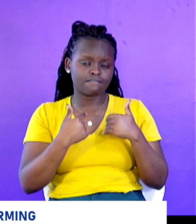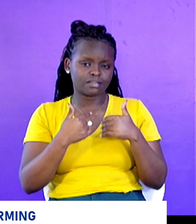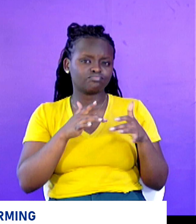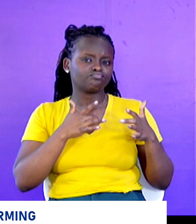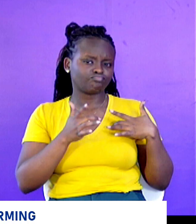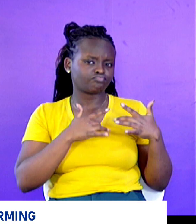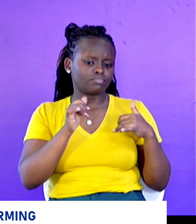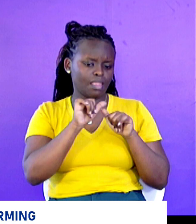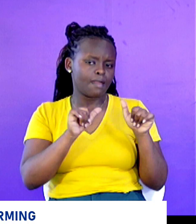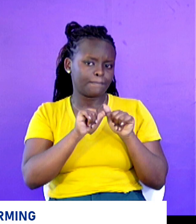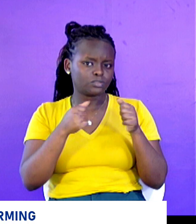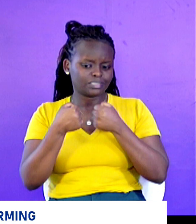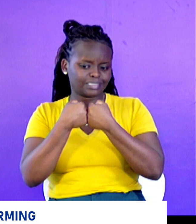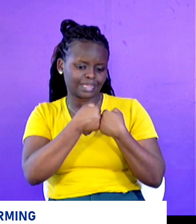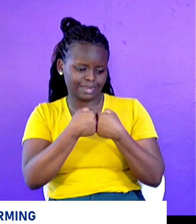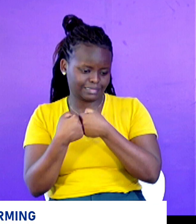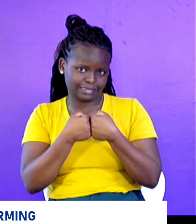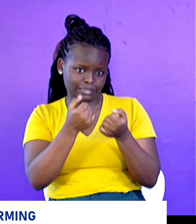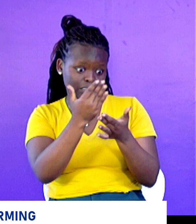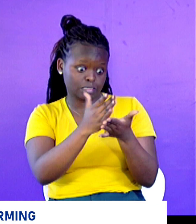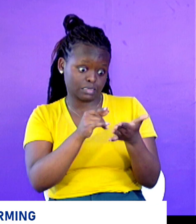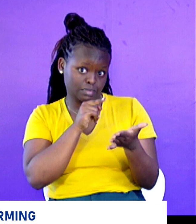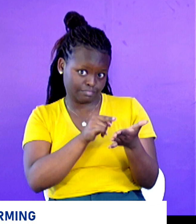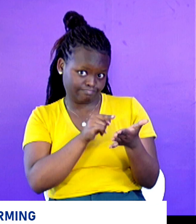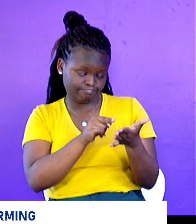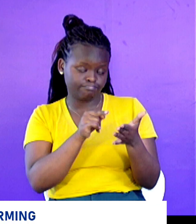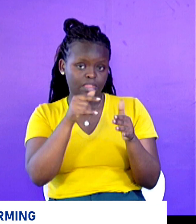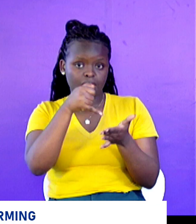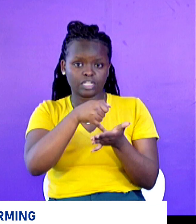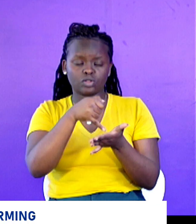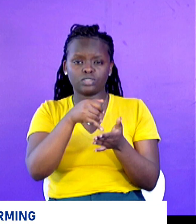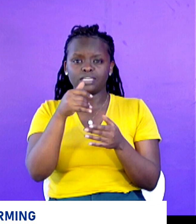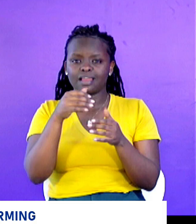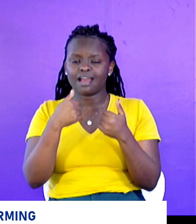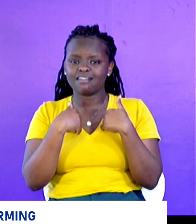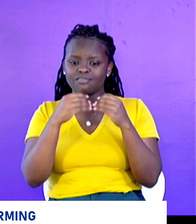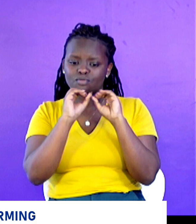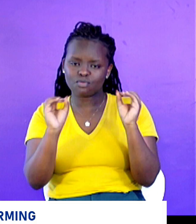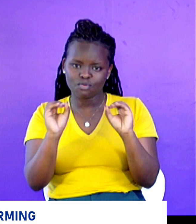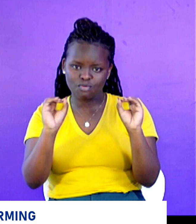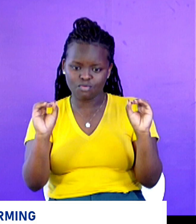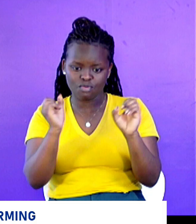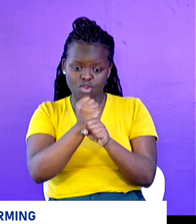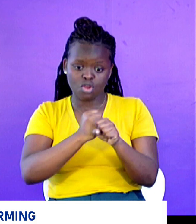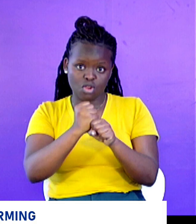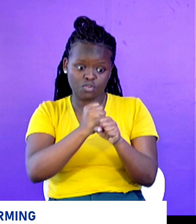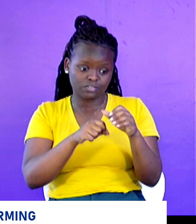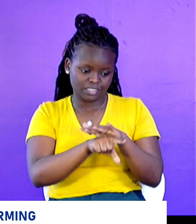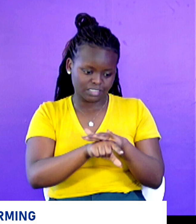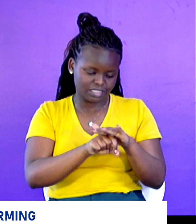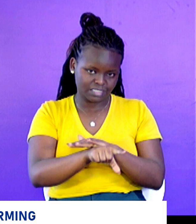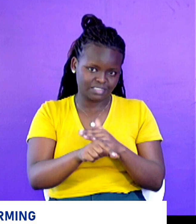over persistent challenges in the sector, including lack of coffee seeds, absence of